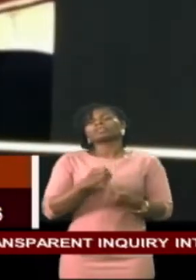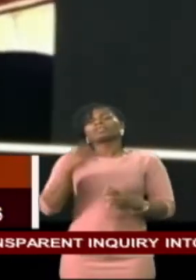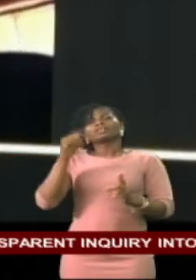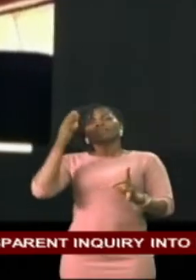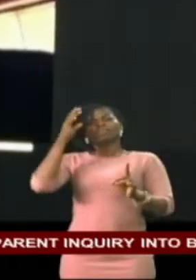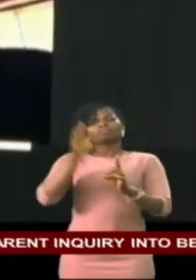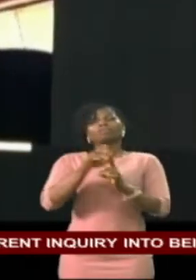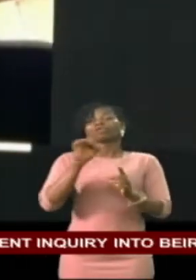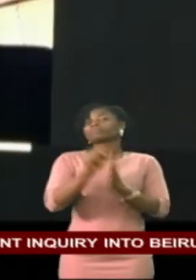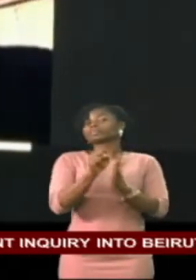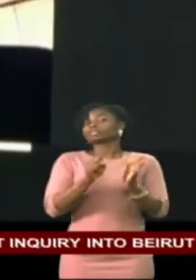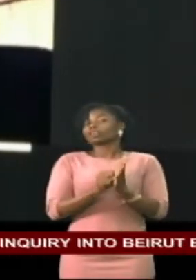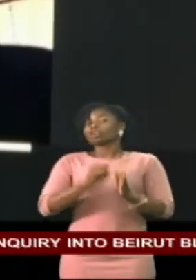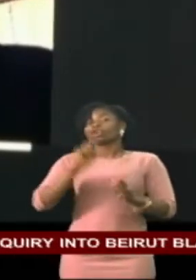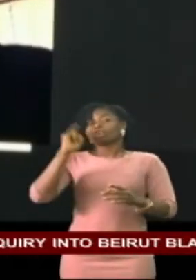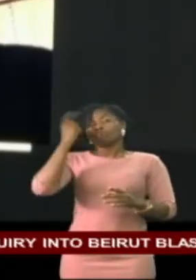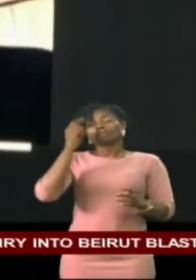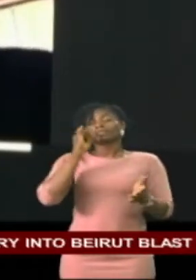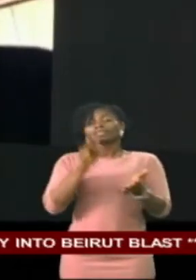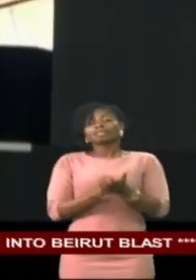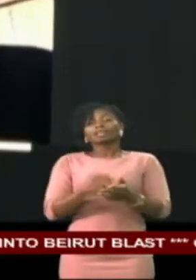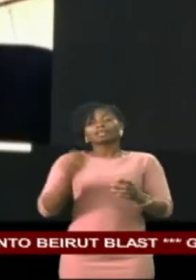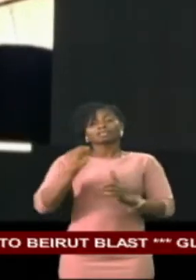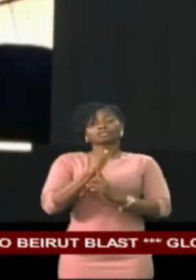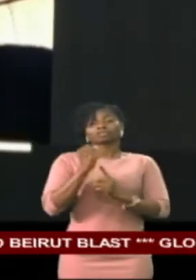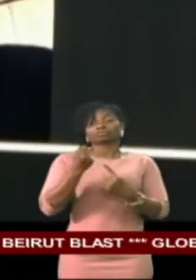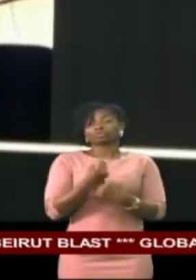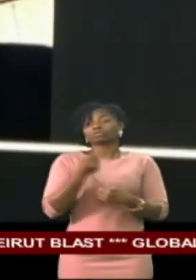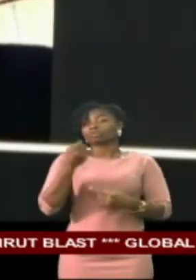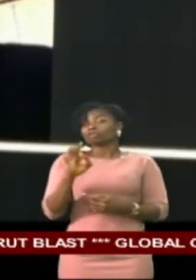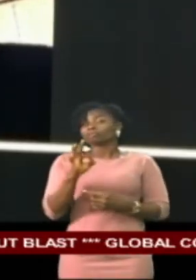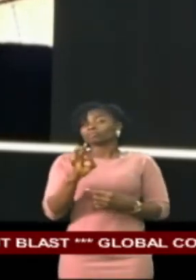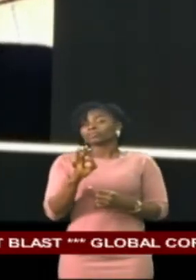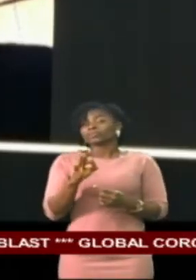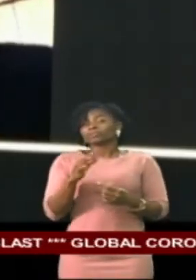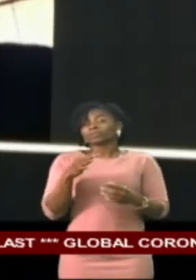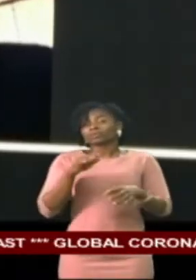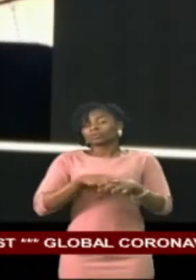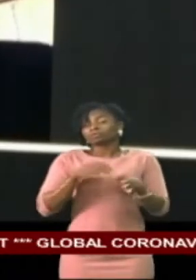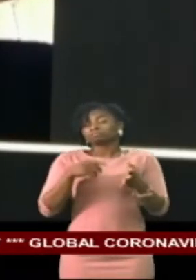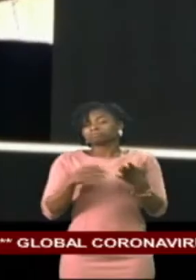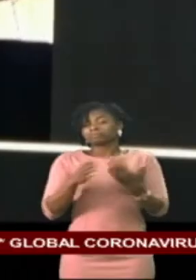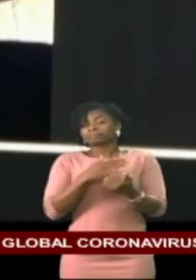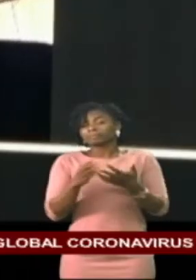government is running is that a creator of the system that is